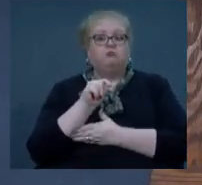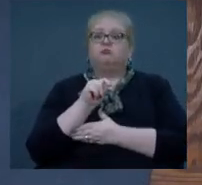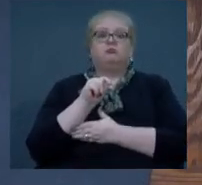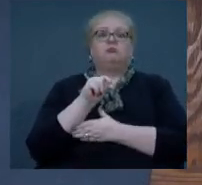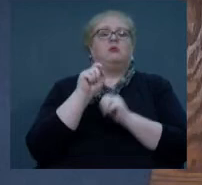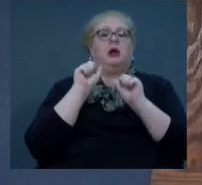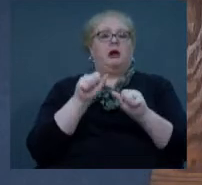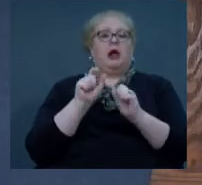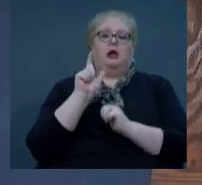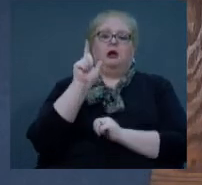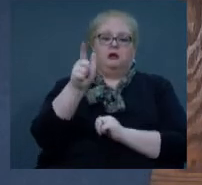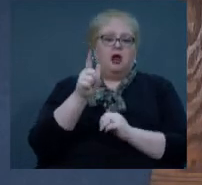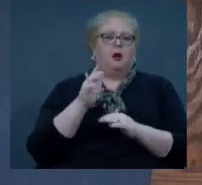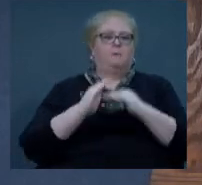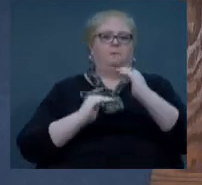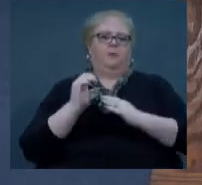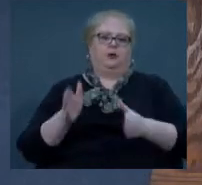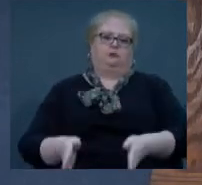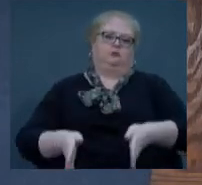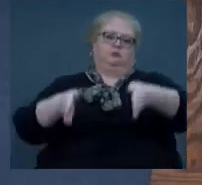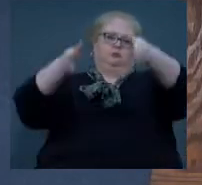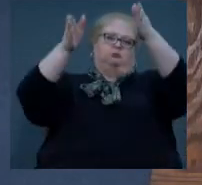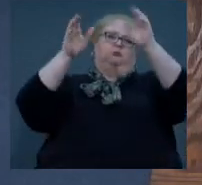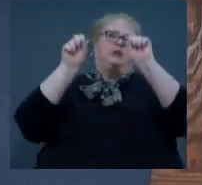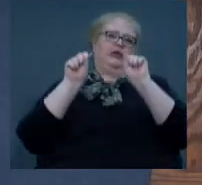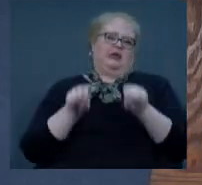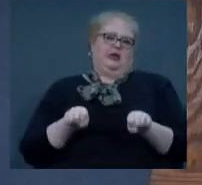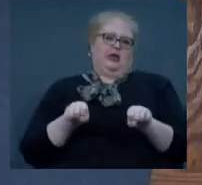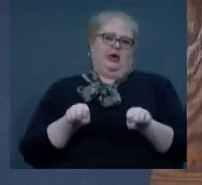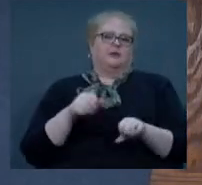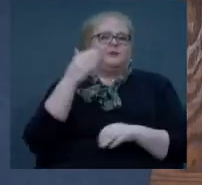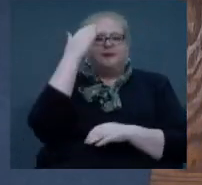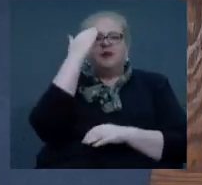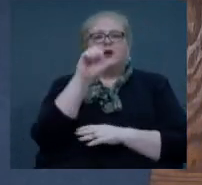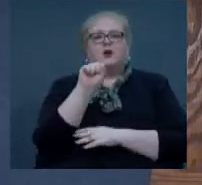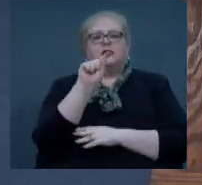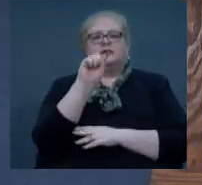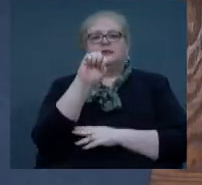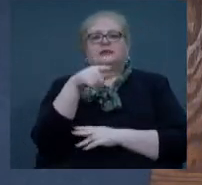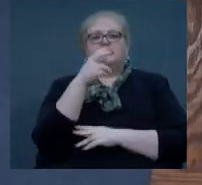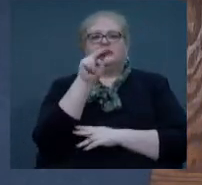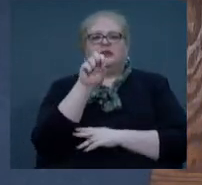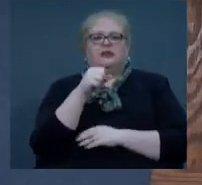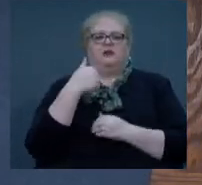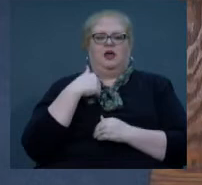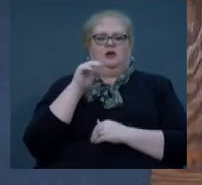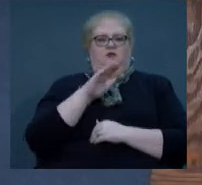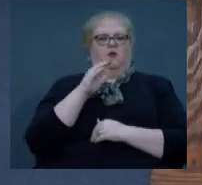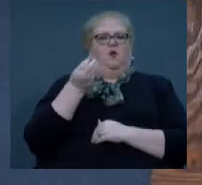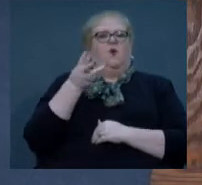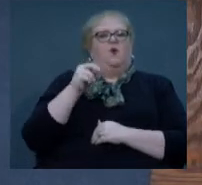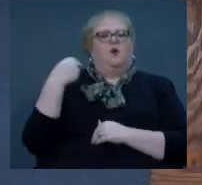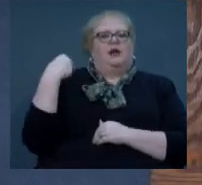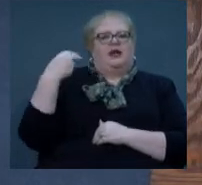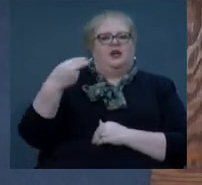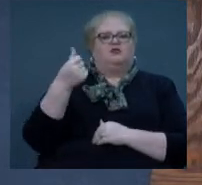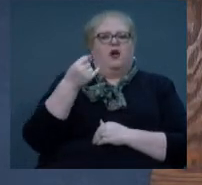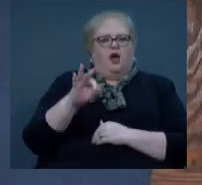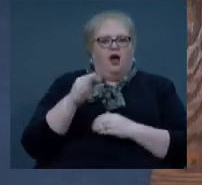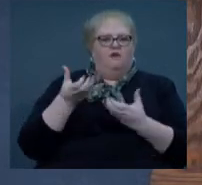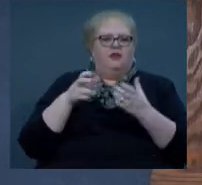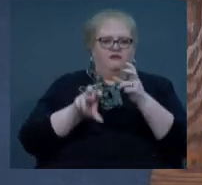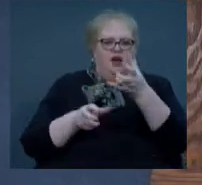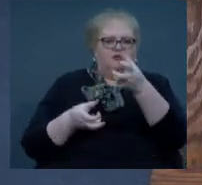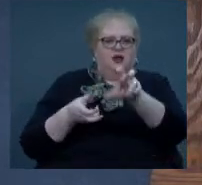And I know that's, Stevens has a history of doing that. and they invested